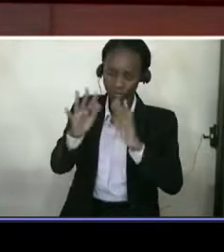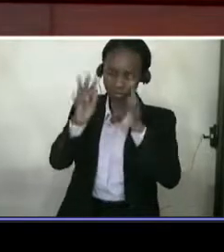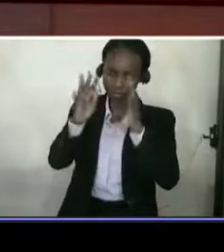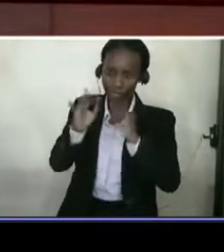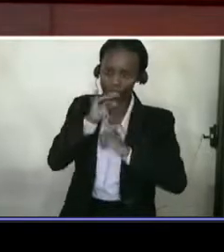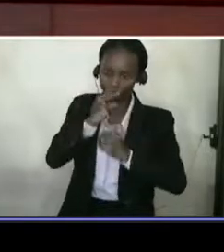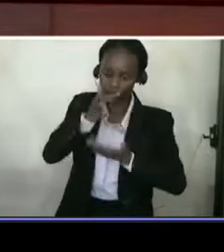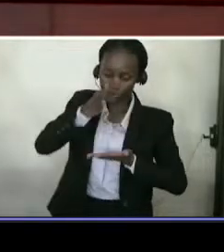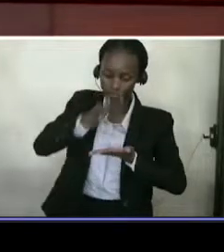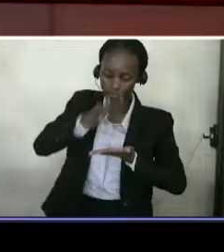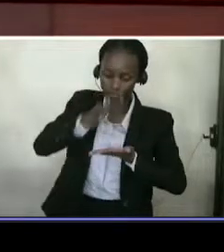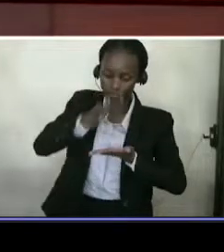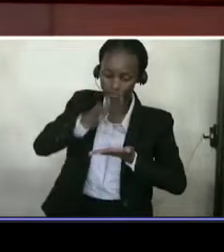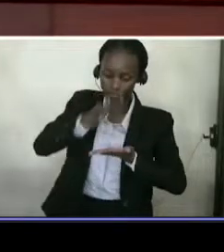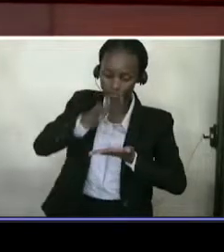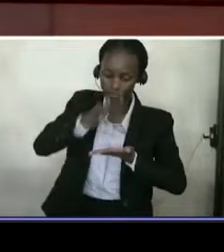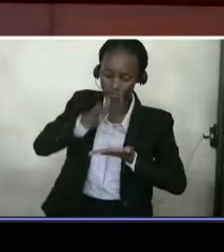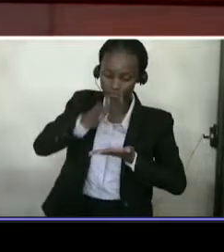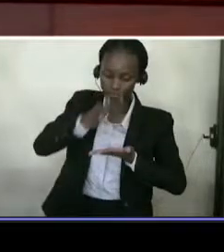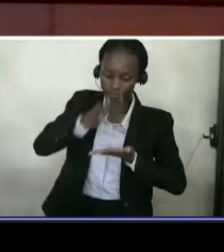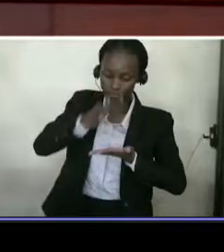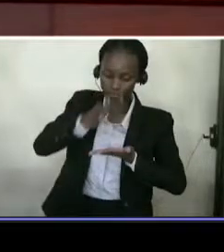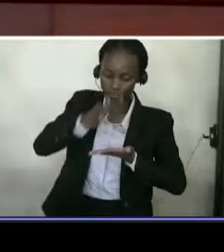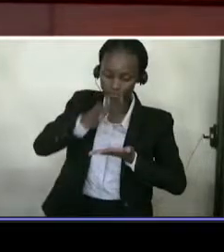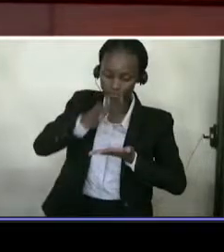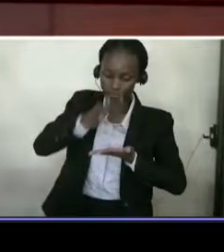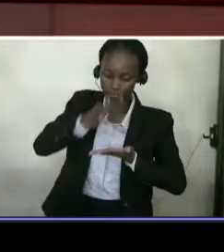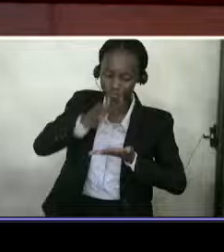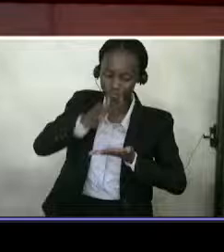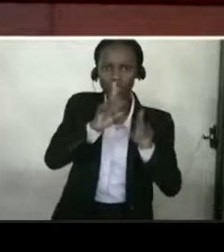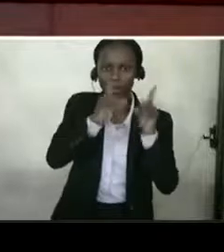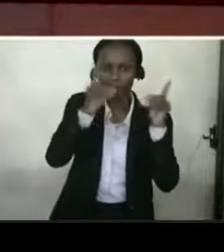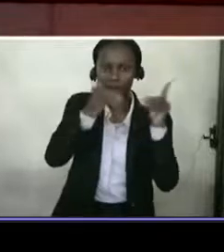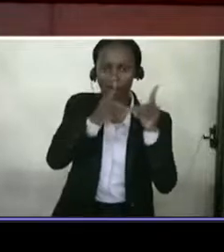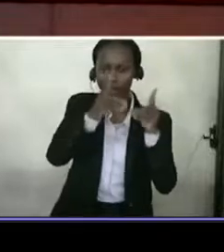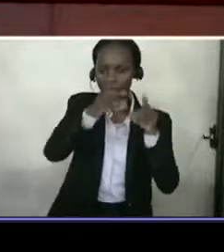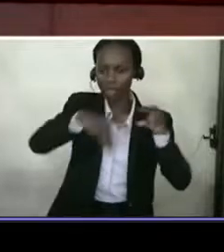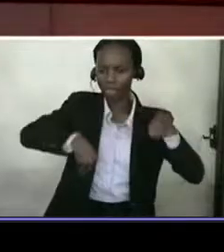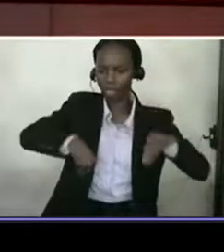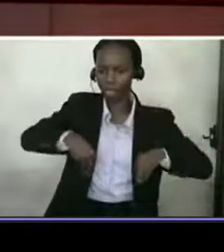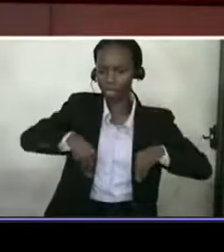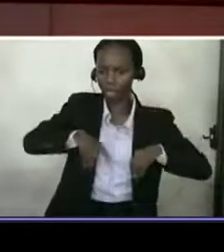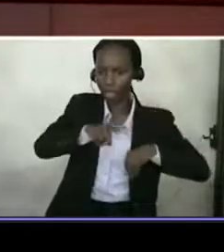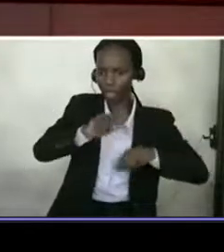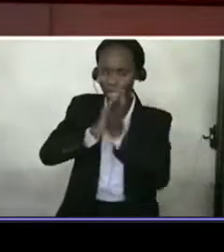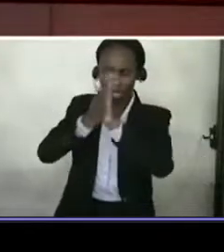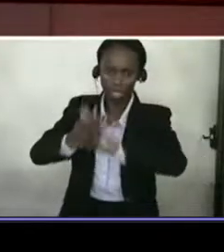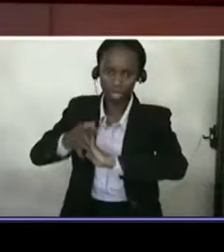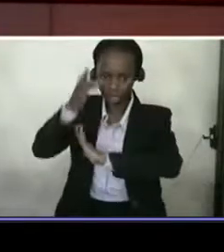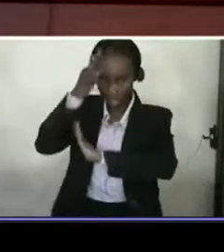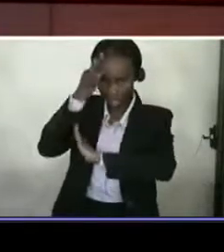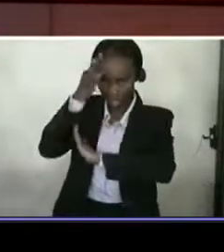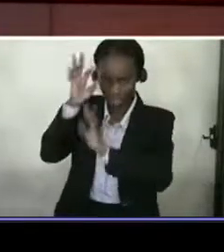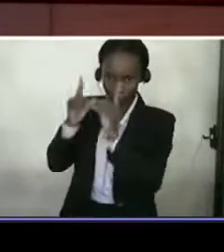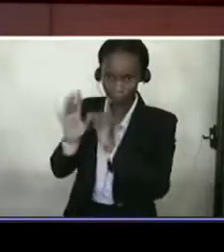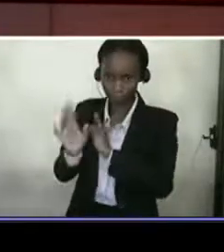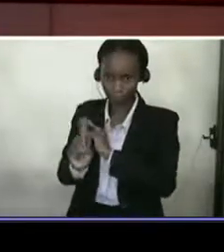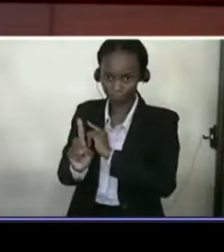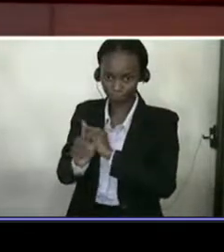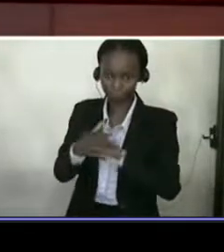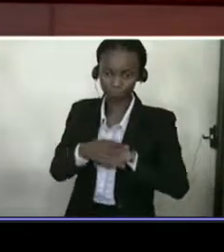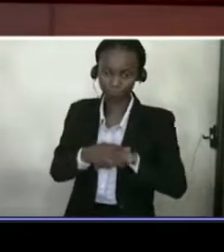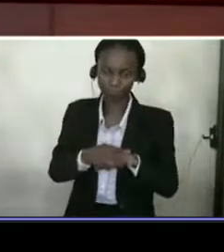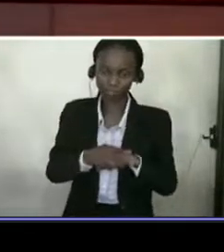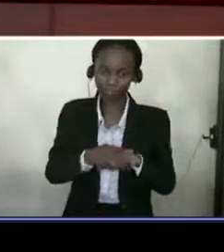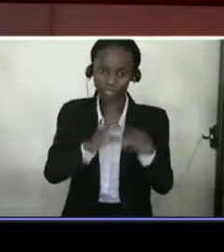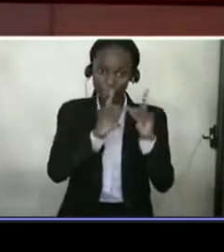are not used to defraud and bankrupt the departments. Honourable members, the department will be